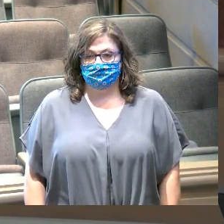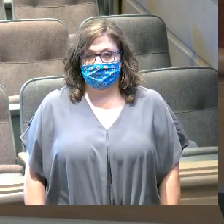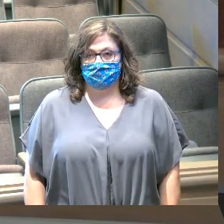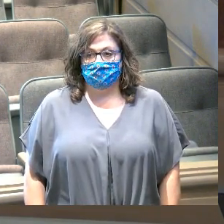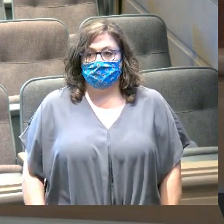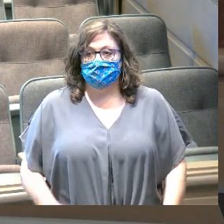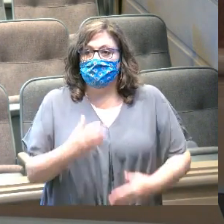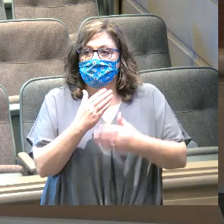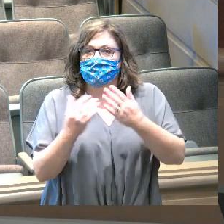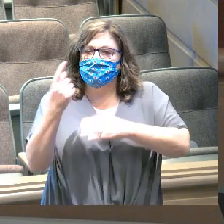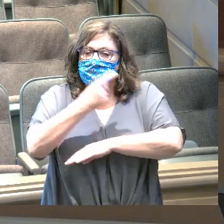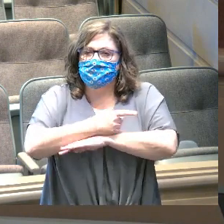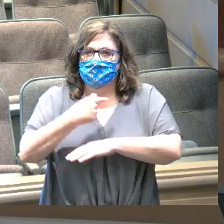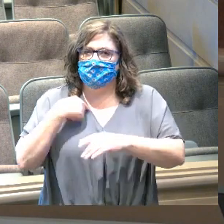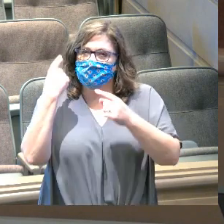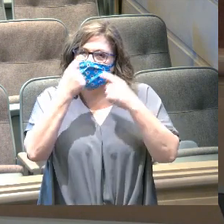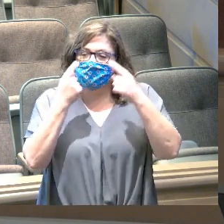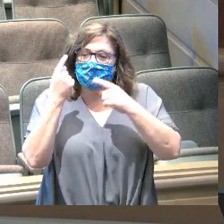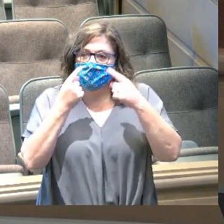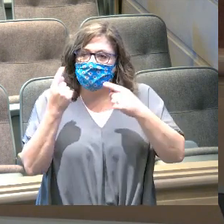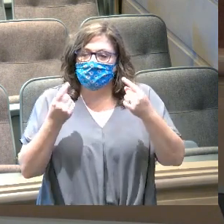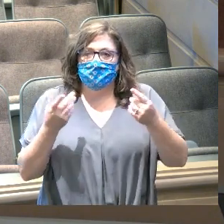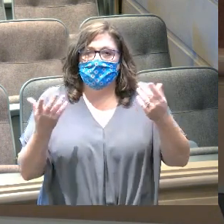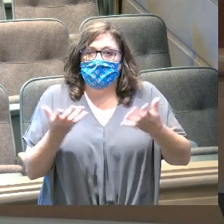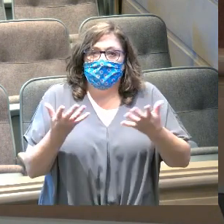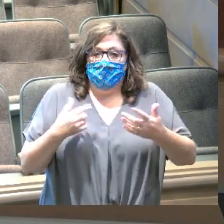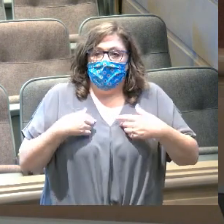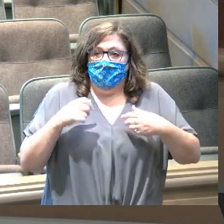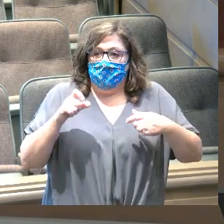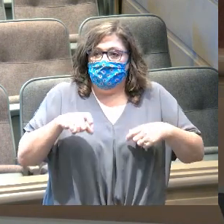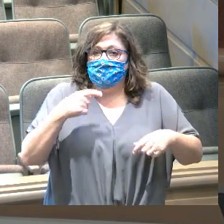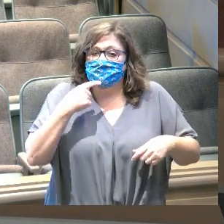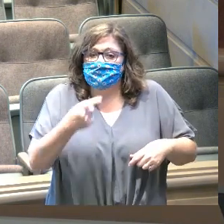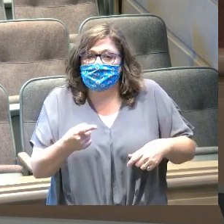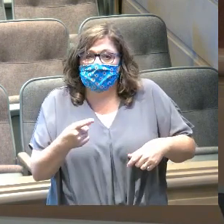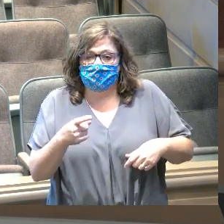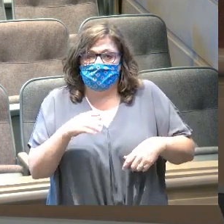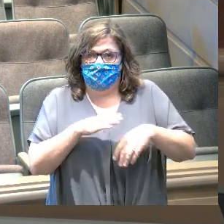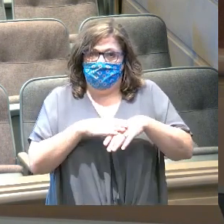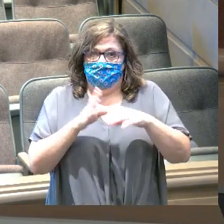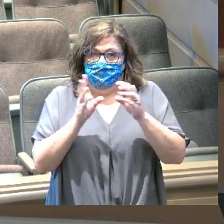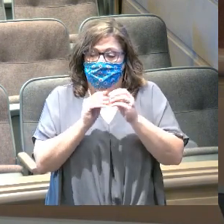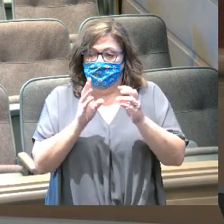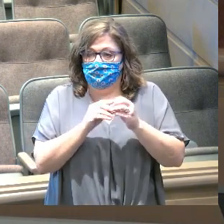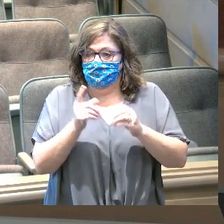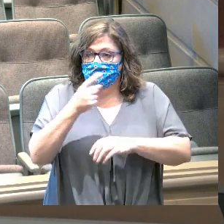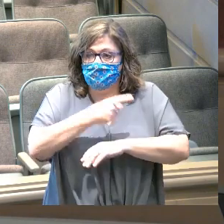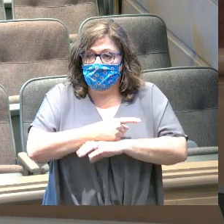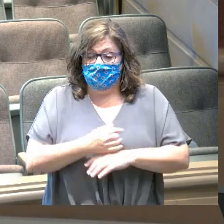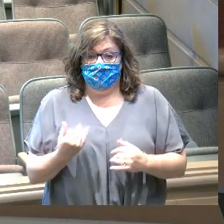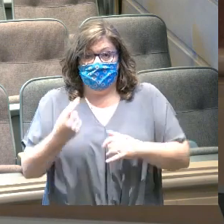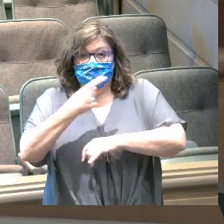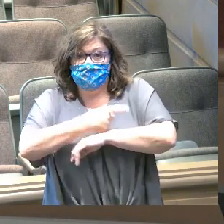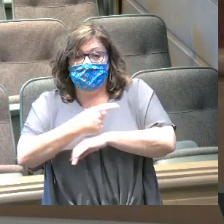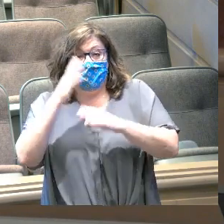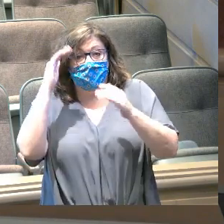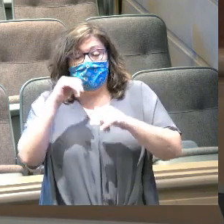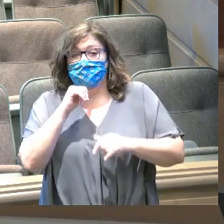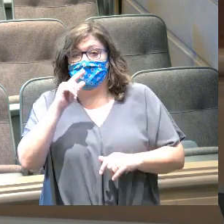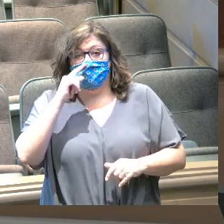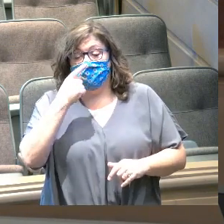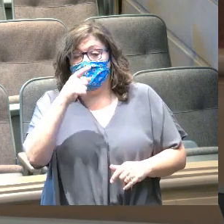Some days I wonder what I will have to say on a Tuesday or Thursday. And today, I hope I don't bore anyone,